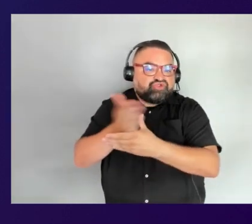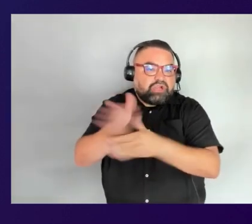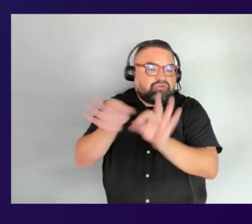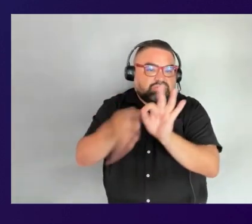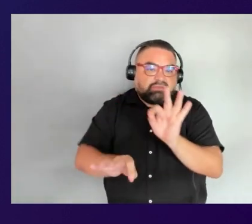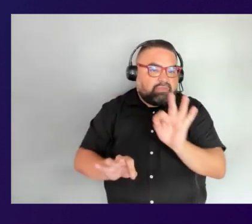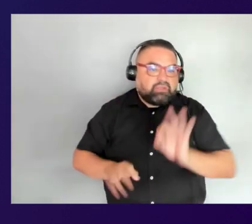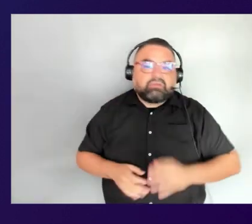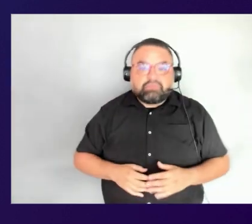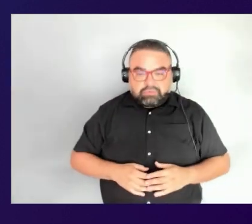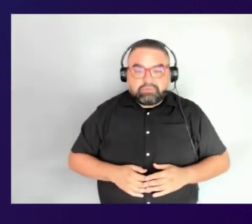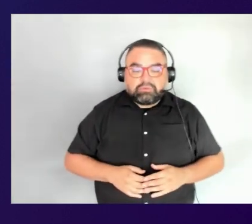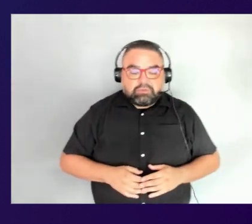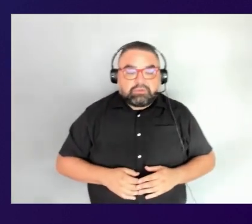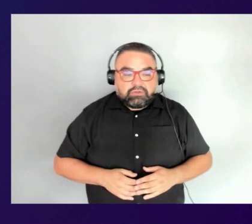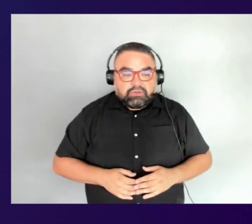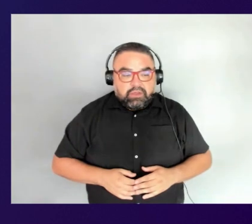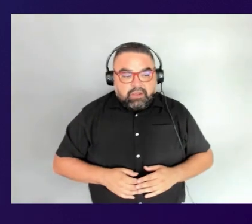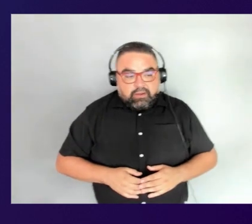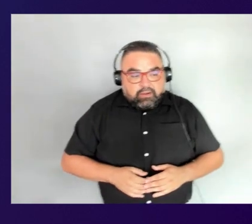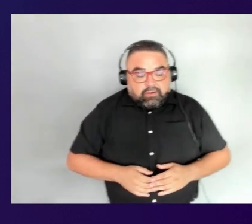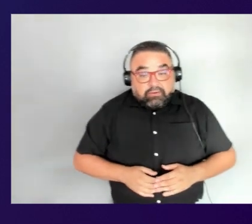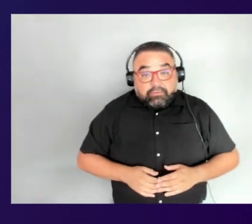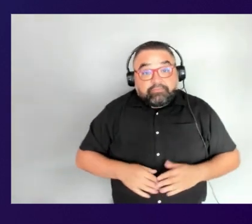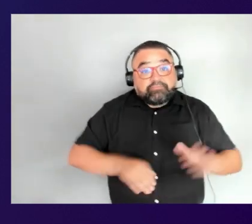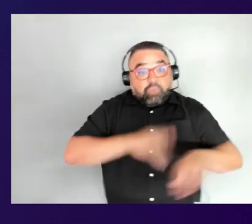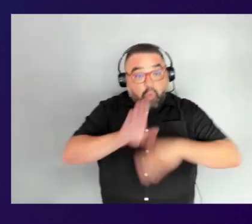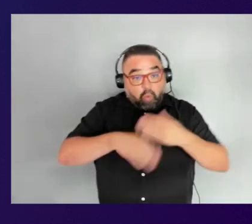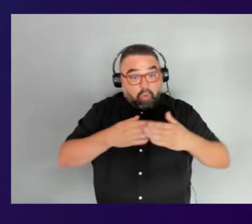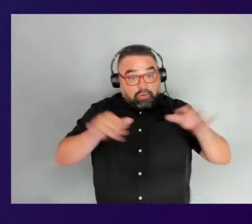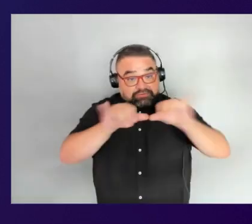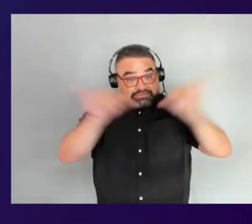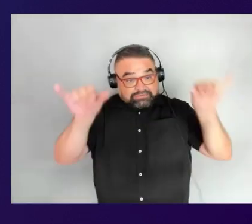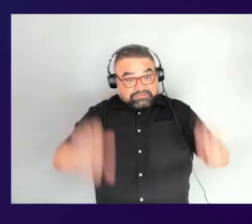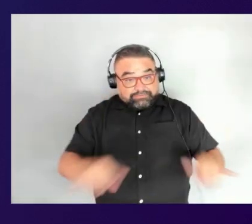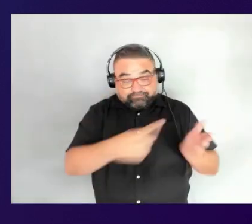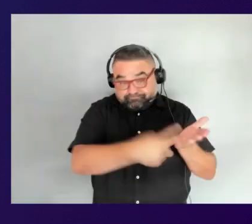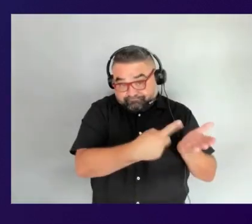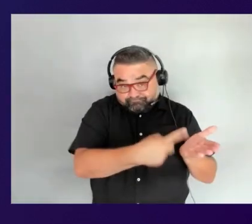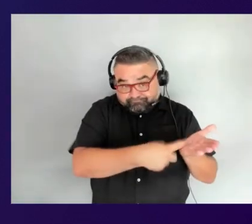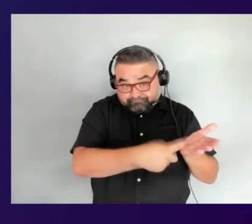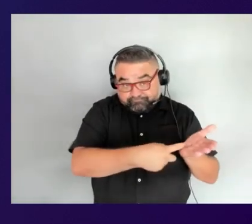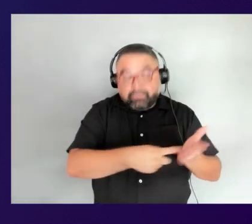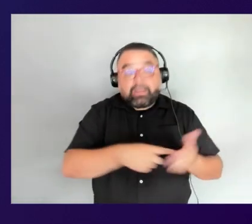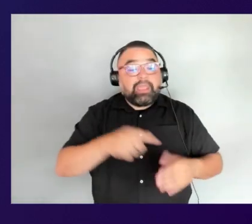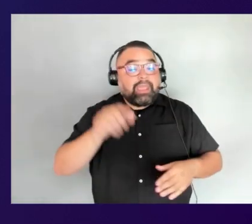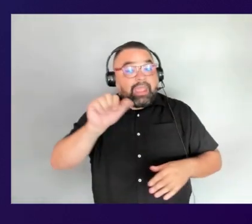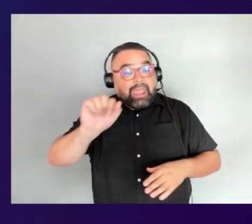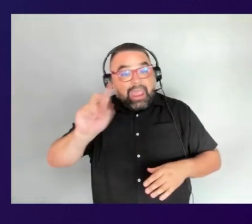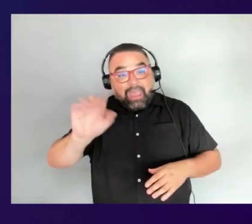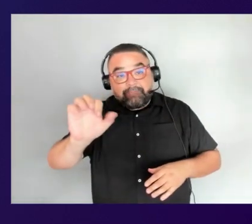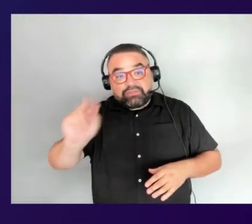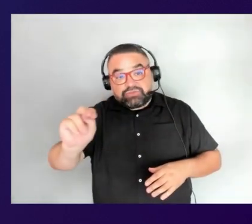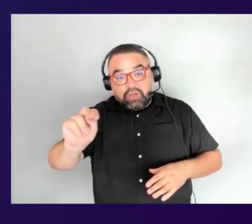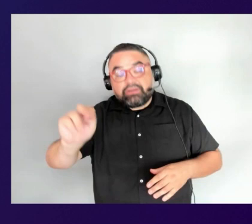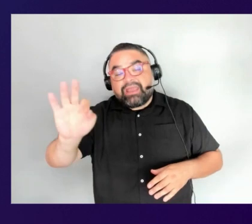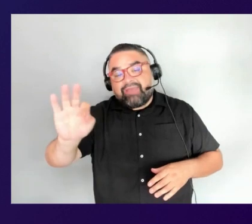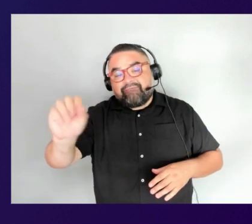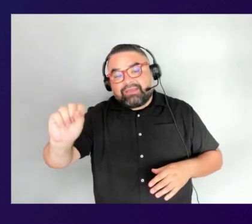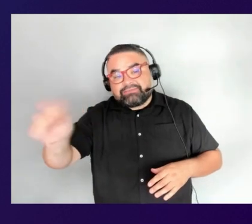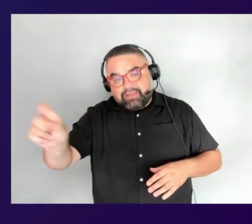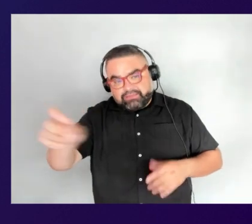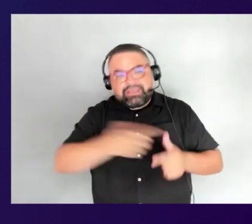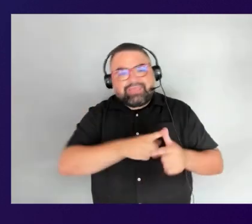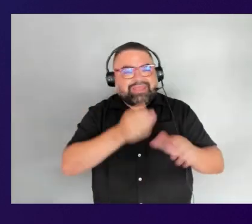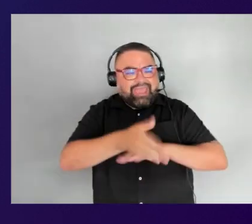So we're going to go over each of the file systems that we mentioned previously. I'm going to start with Amazon FSx for Windows File Server and hand it over to Andy. But when we